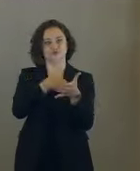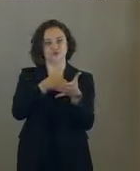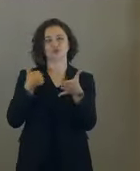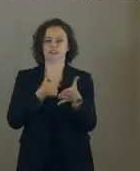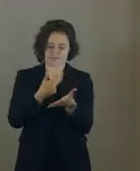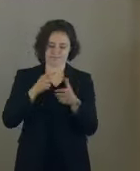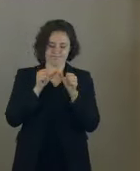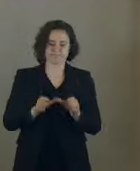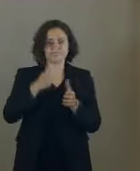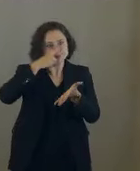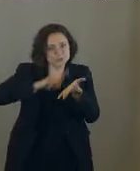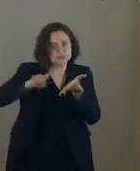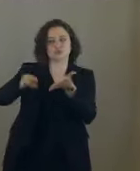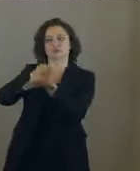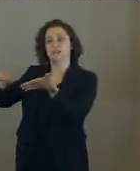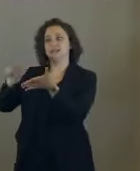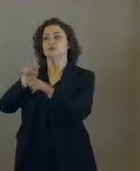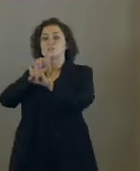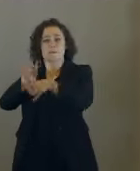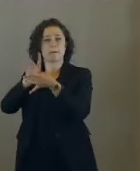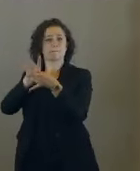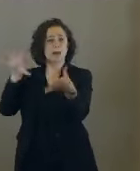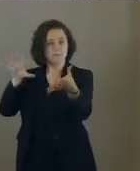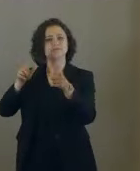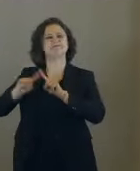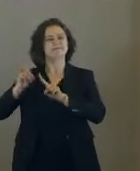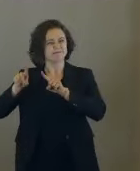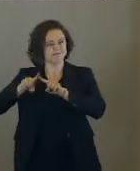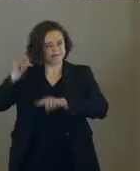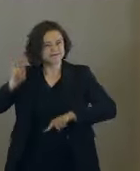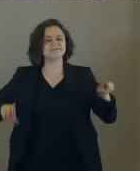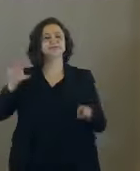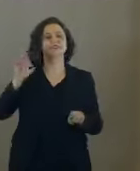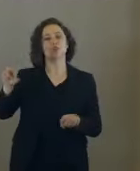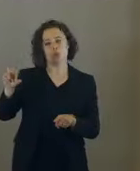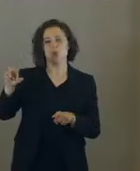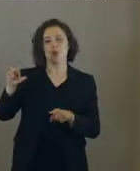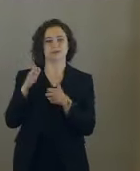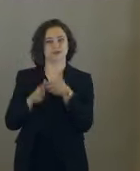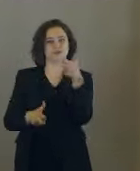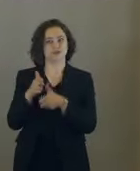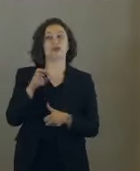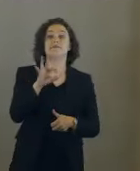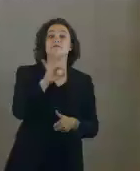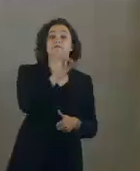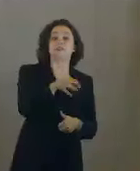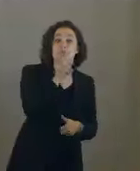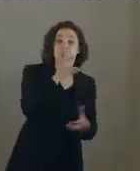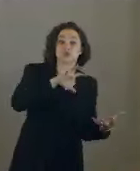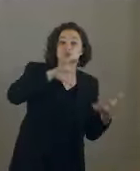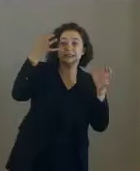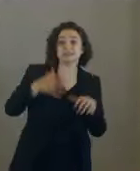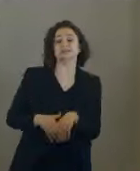regularly researched, written, and released reports on a variety of civil rights issues, from the Flint water crisis to the annual reports.